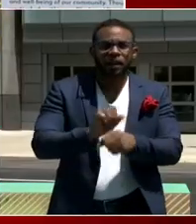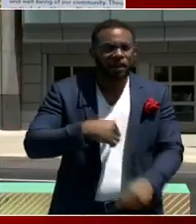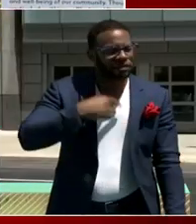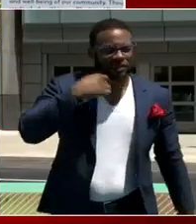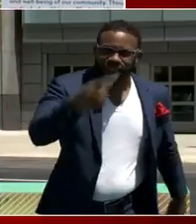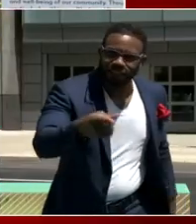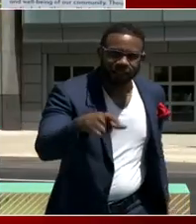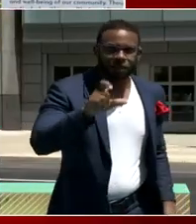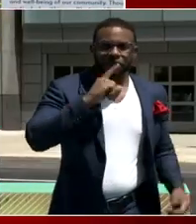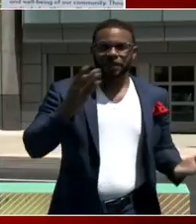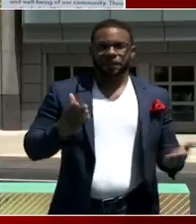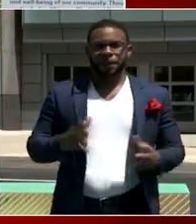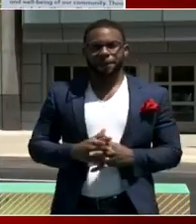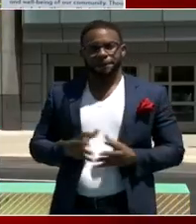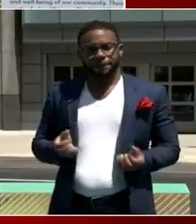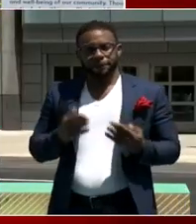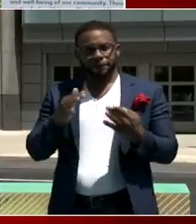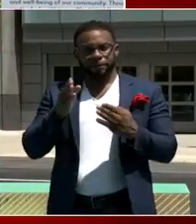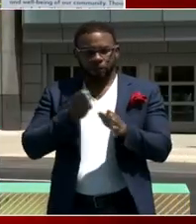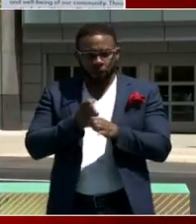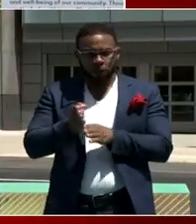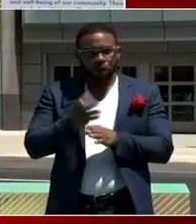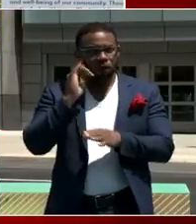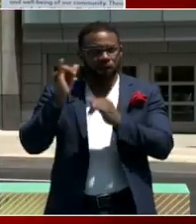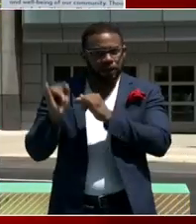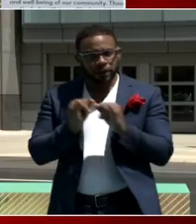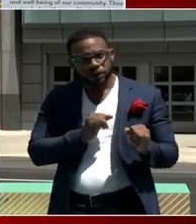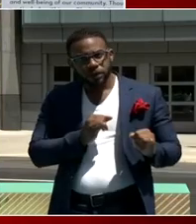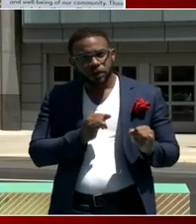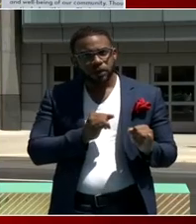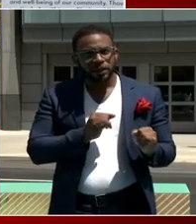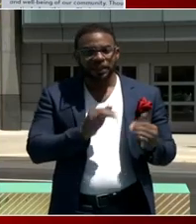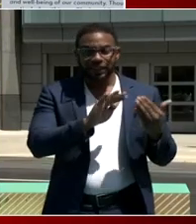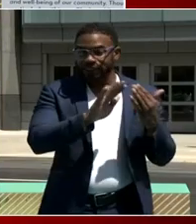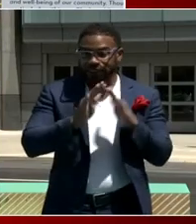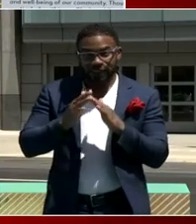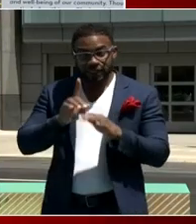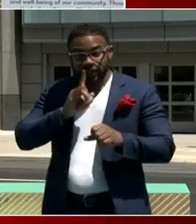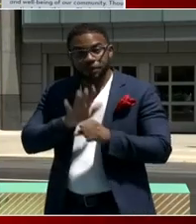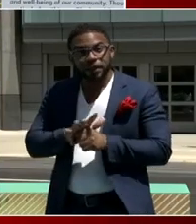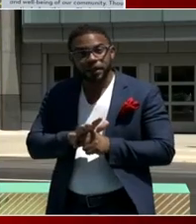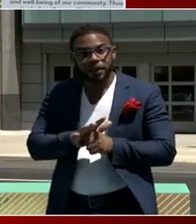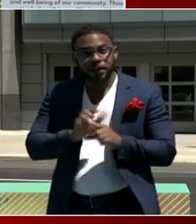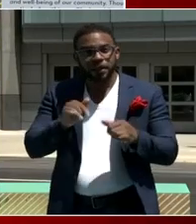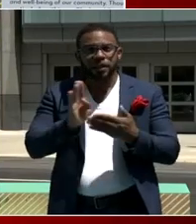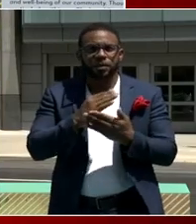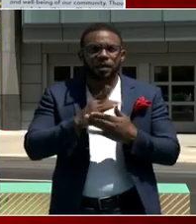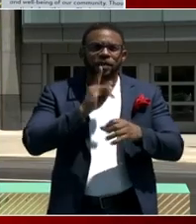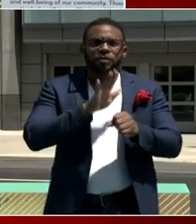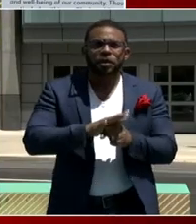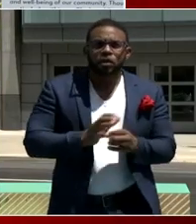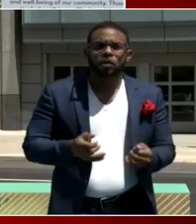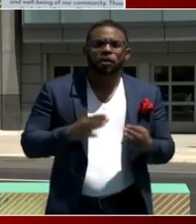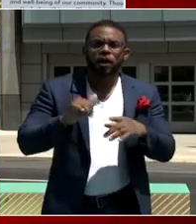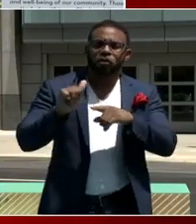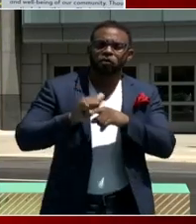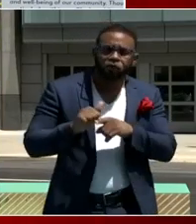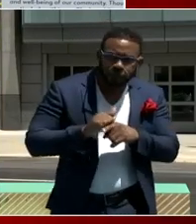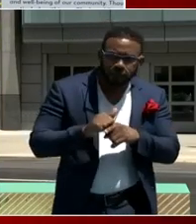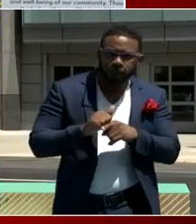challenging you to be here, provide those careers for individuals. The city has committed This budget has committed to provide